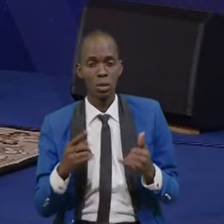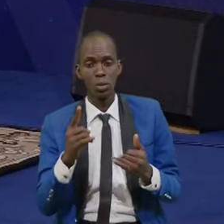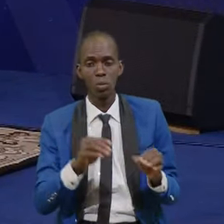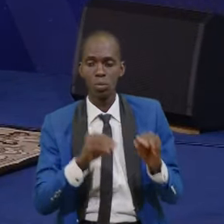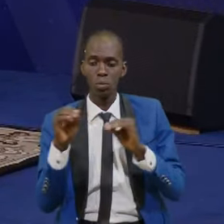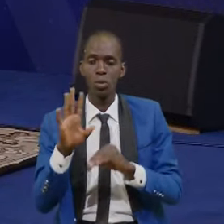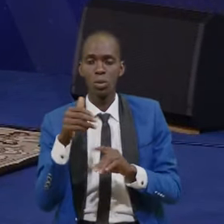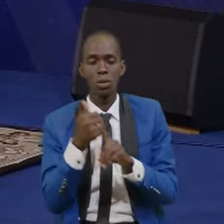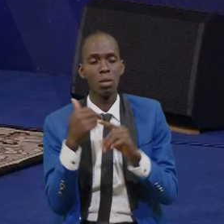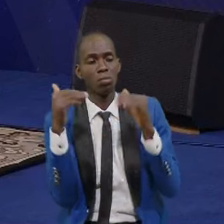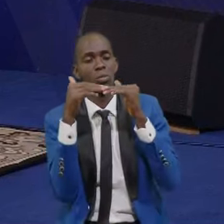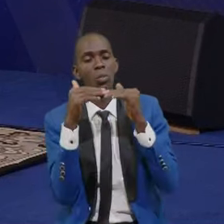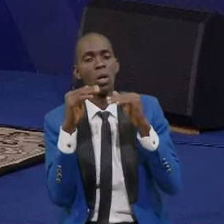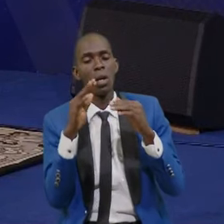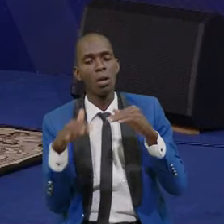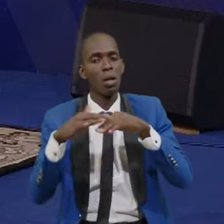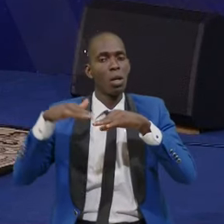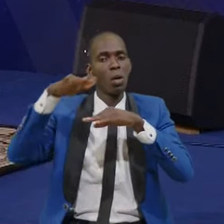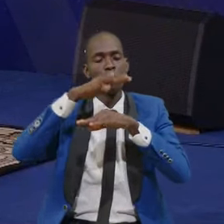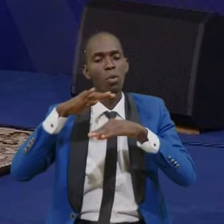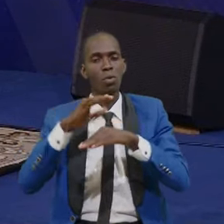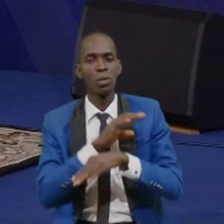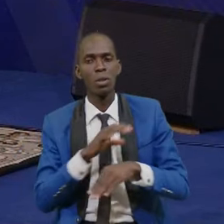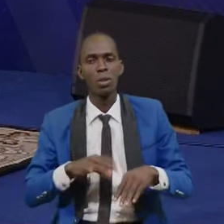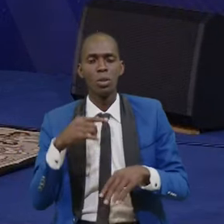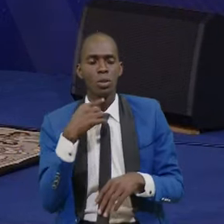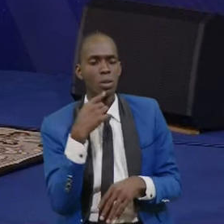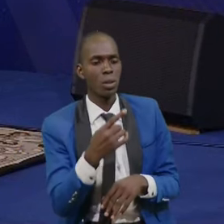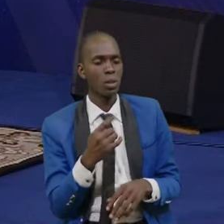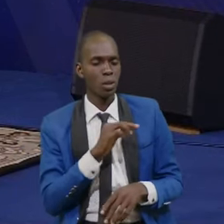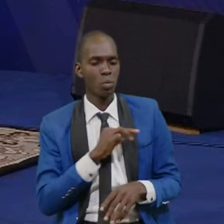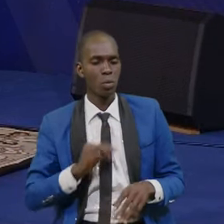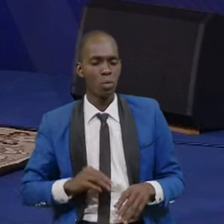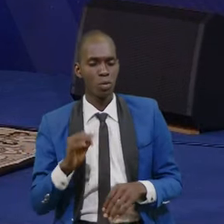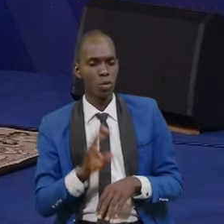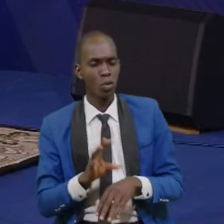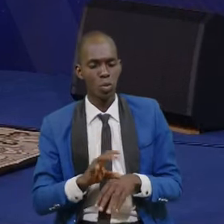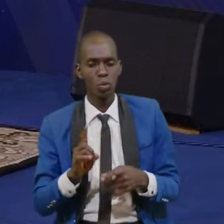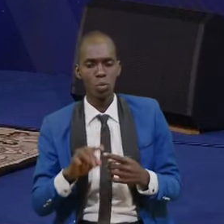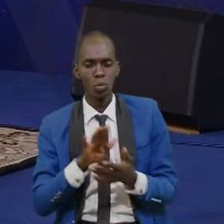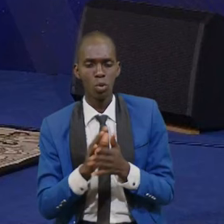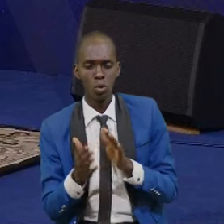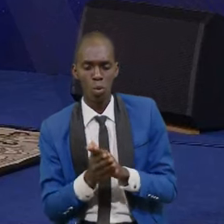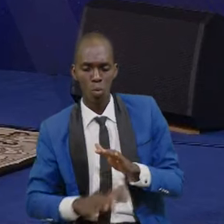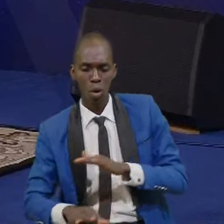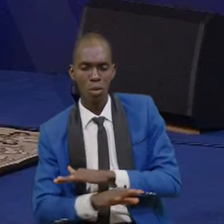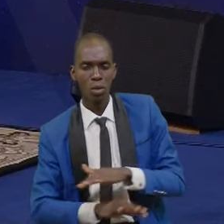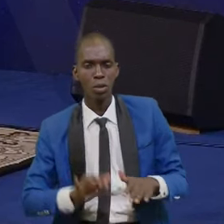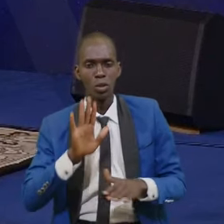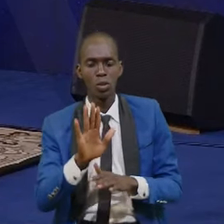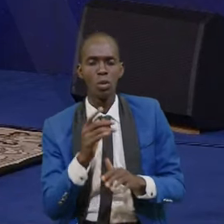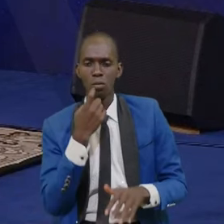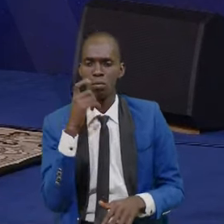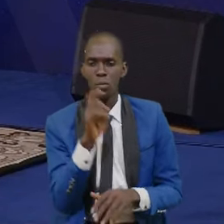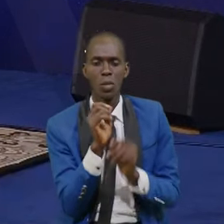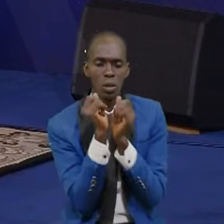you tell members of the church, and you put them under your bondage, and you say, I